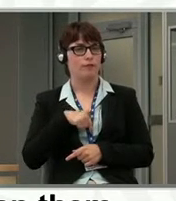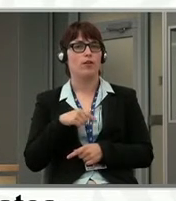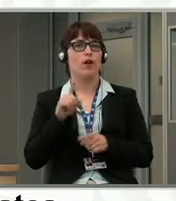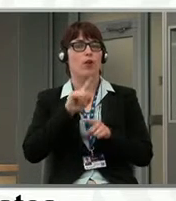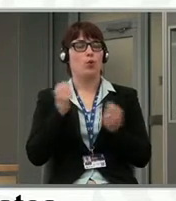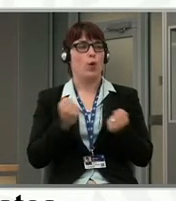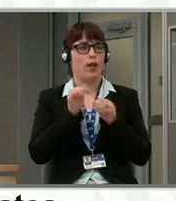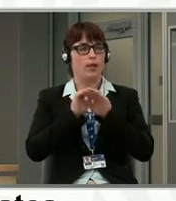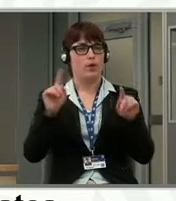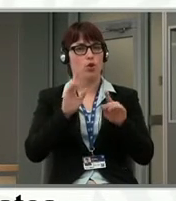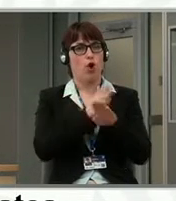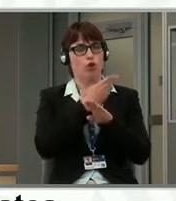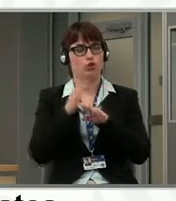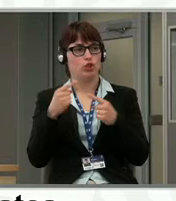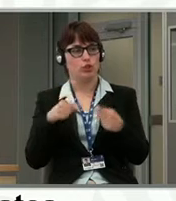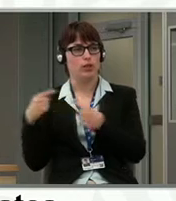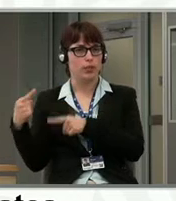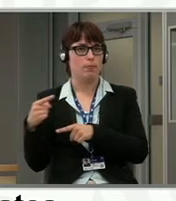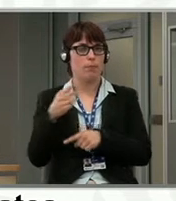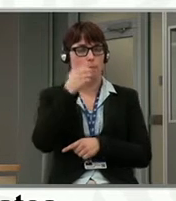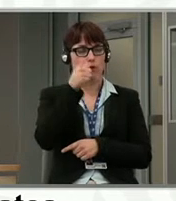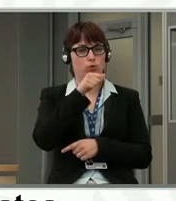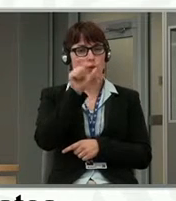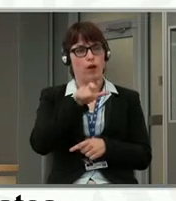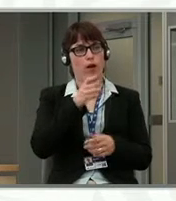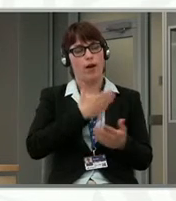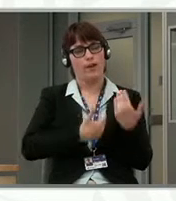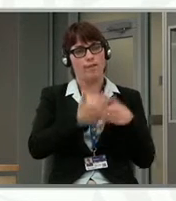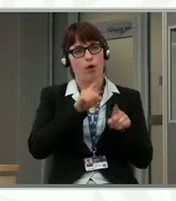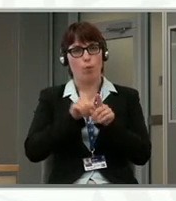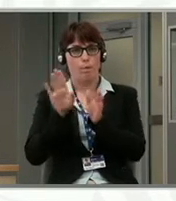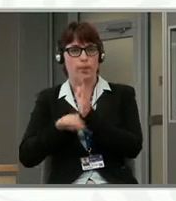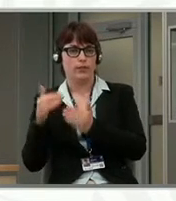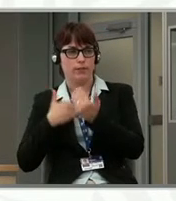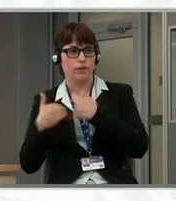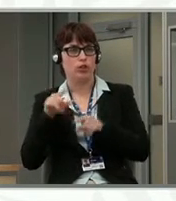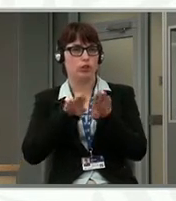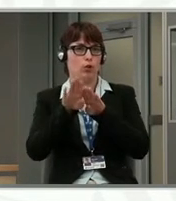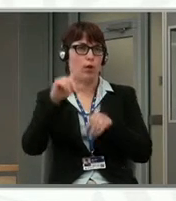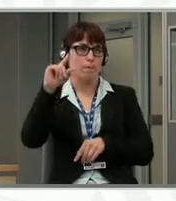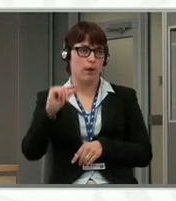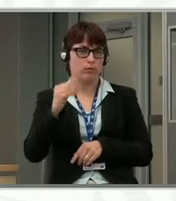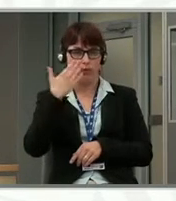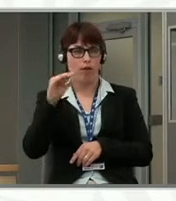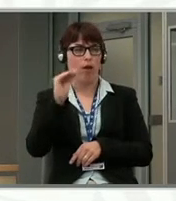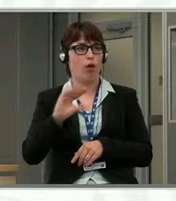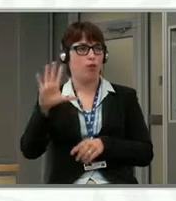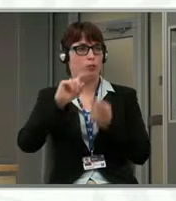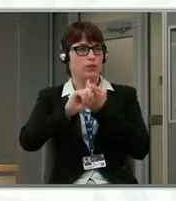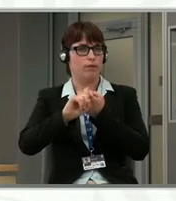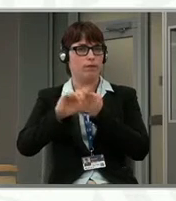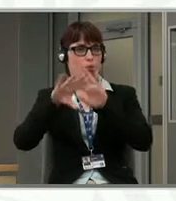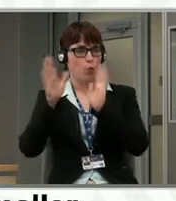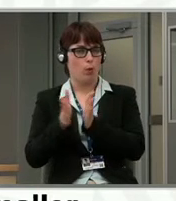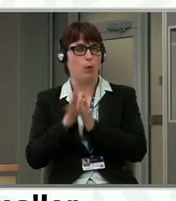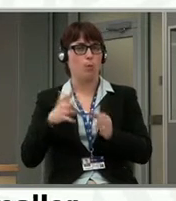exceeds even 30%. Though in Latvia, this gap is comparatively smaller than the EU